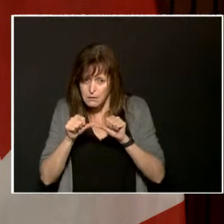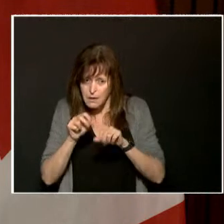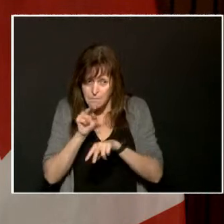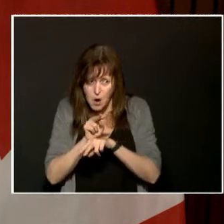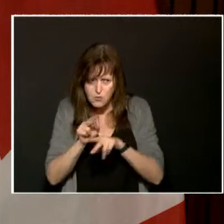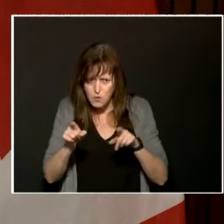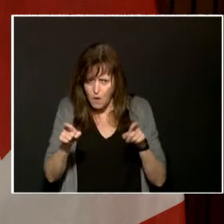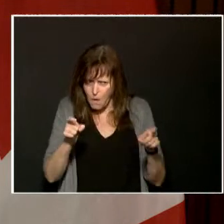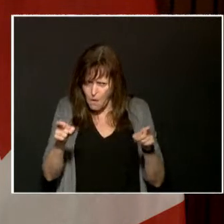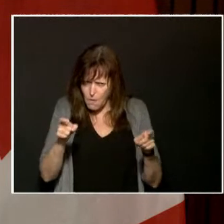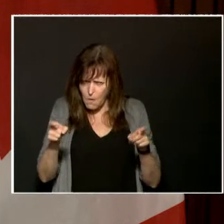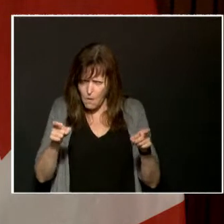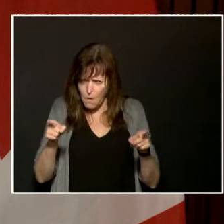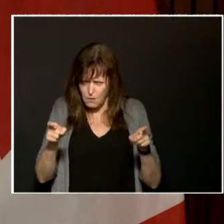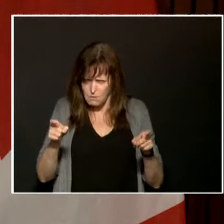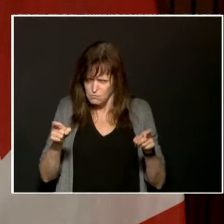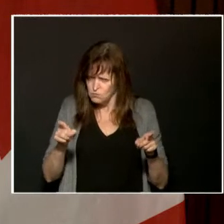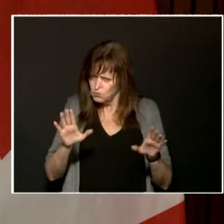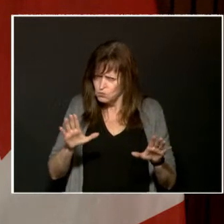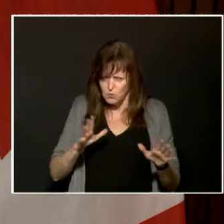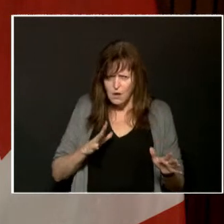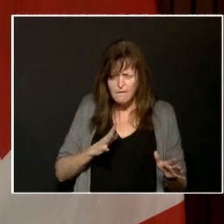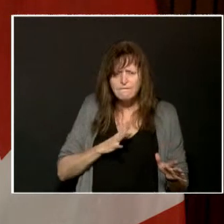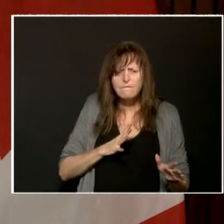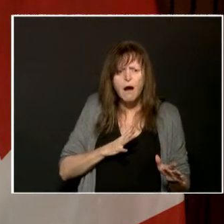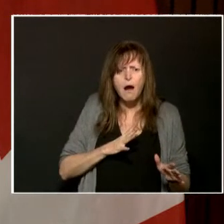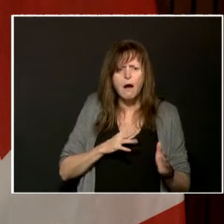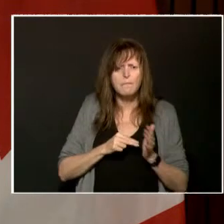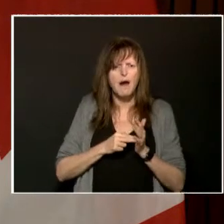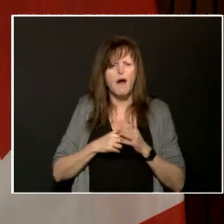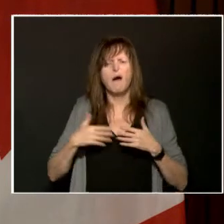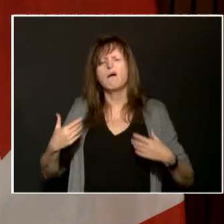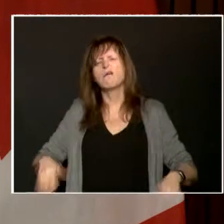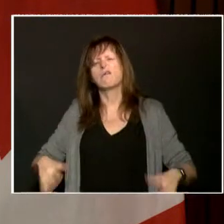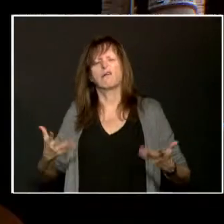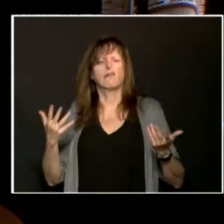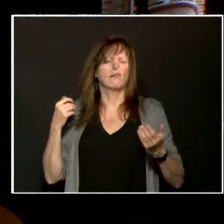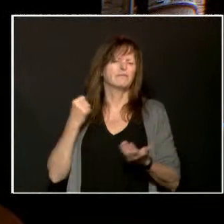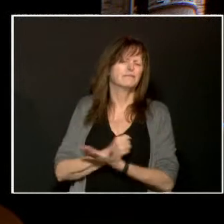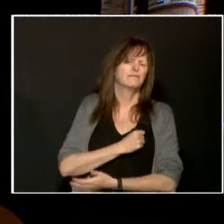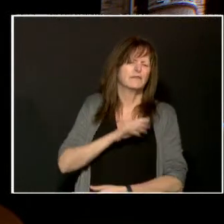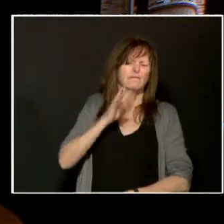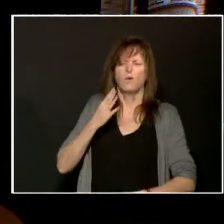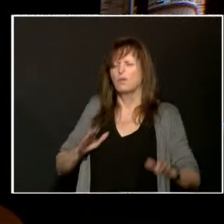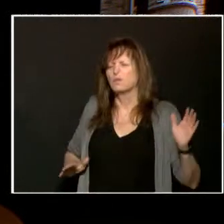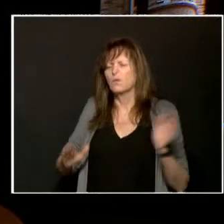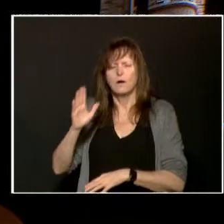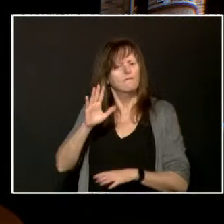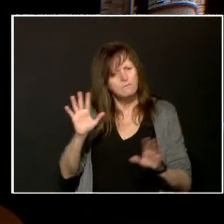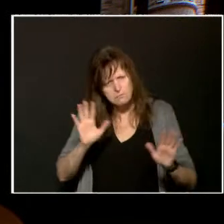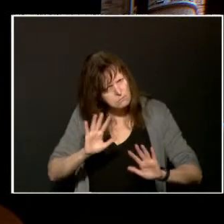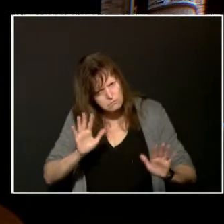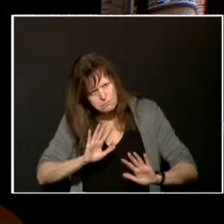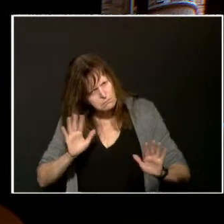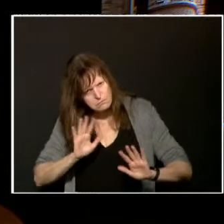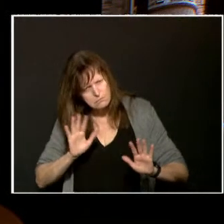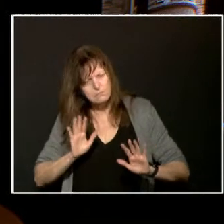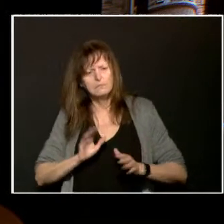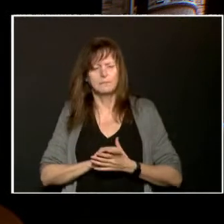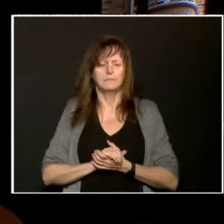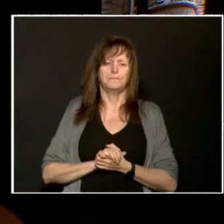Delta variant with the right actions. This is the last question unless someone else joins the question